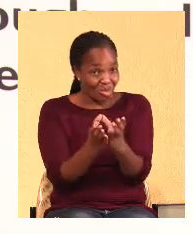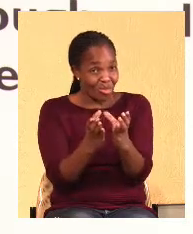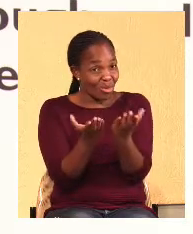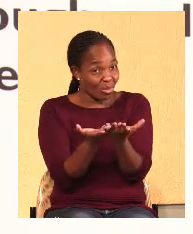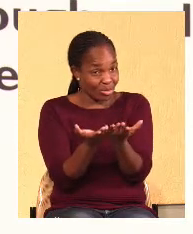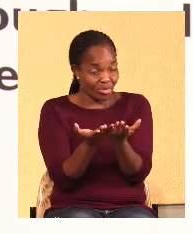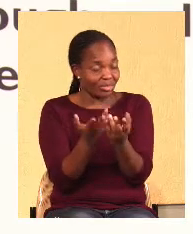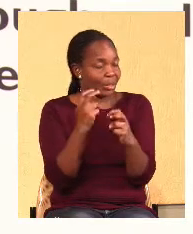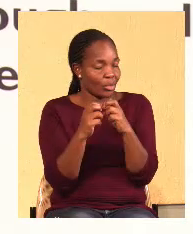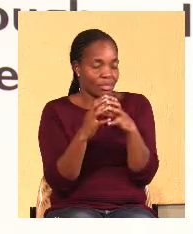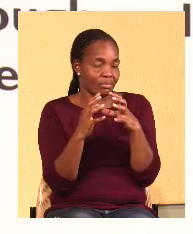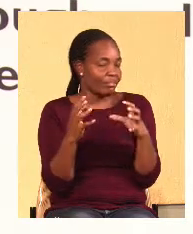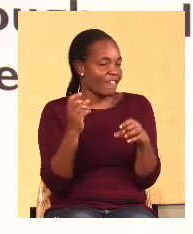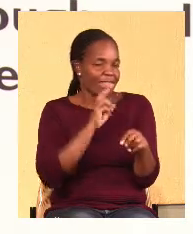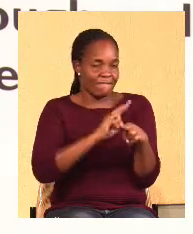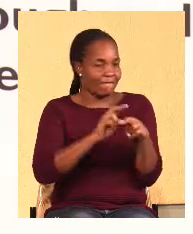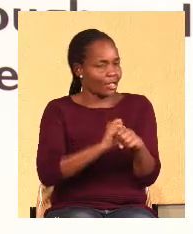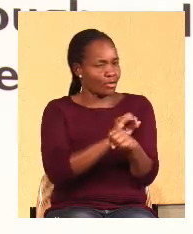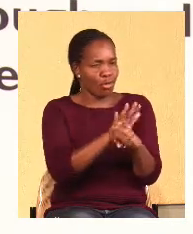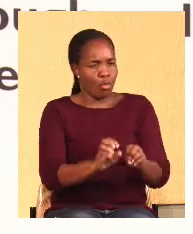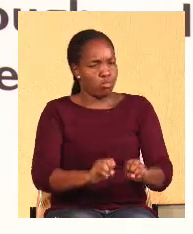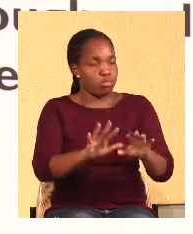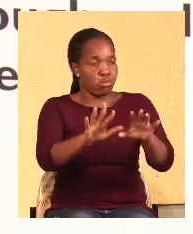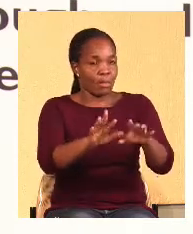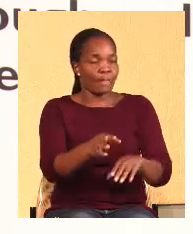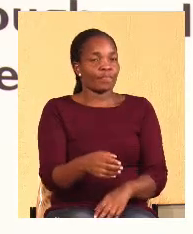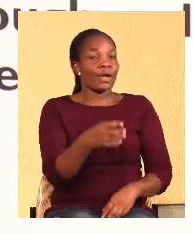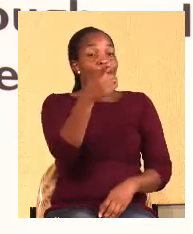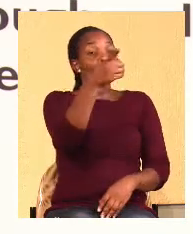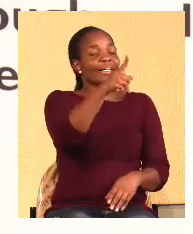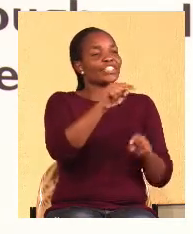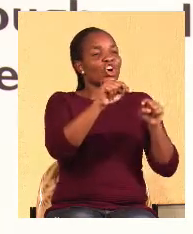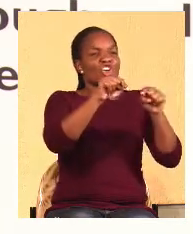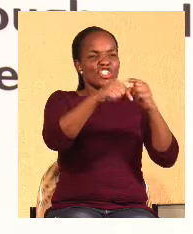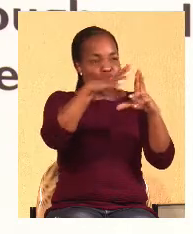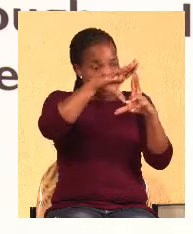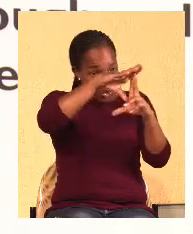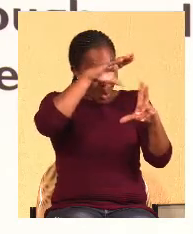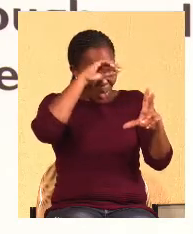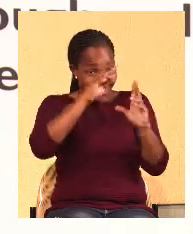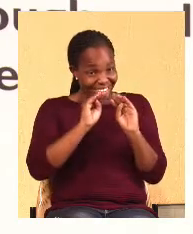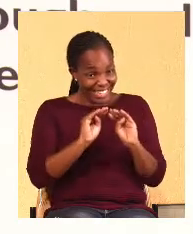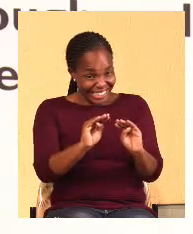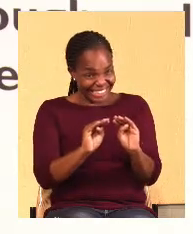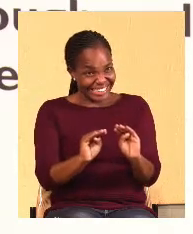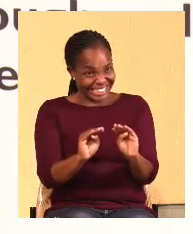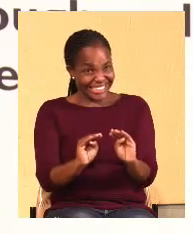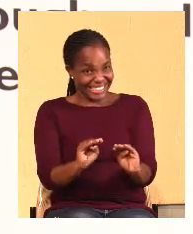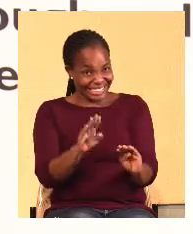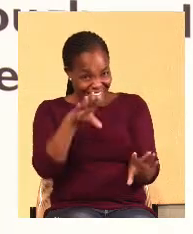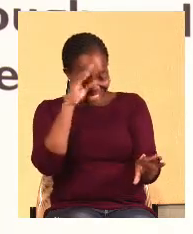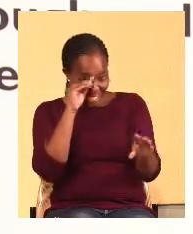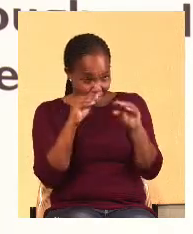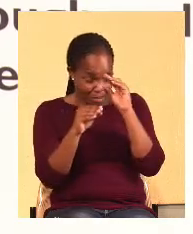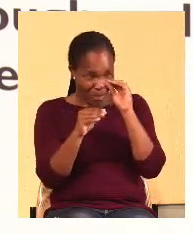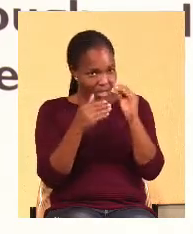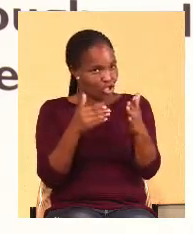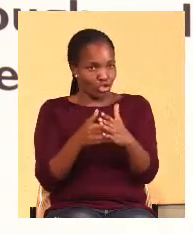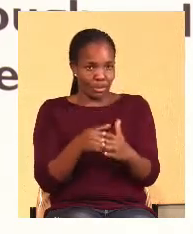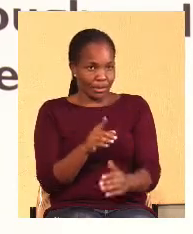want to avoid that situation. But teaching and learning, as you can also see in the regulation, is not